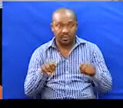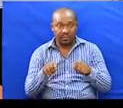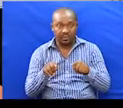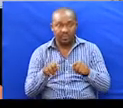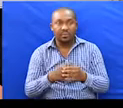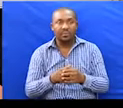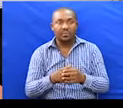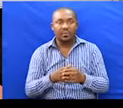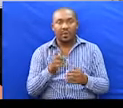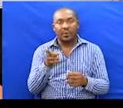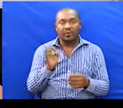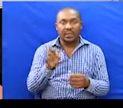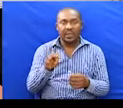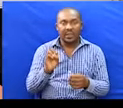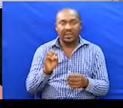of genetics.